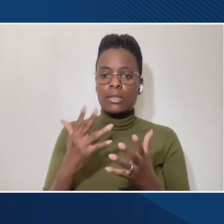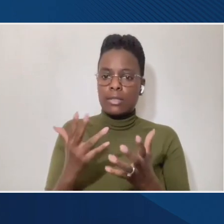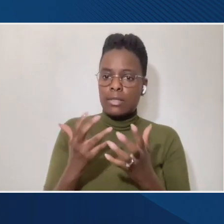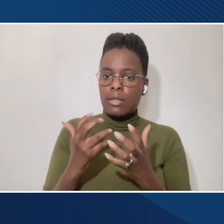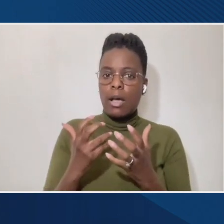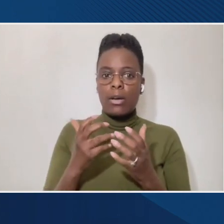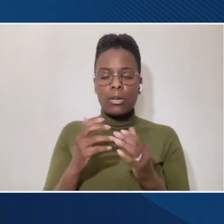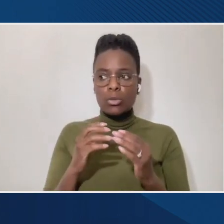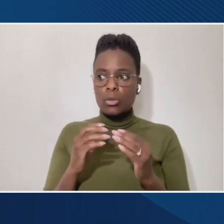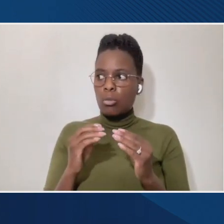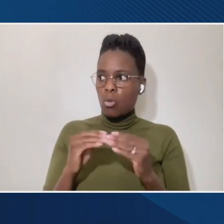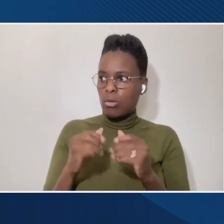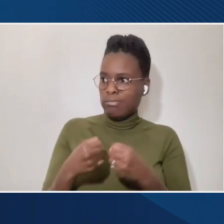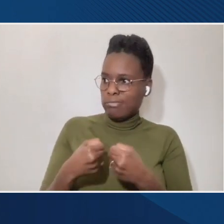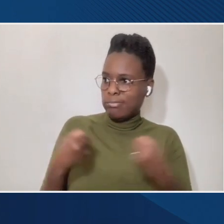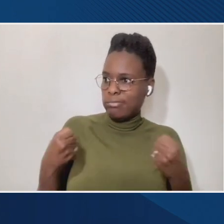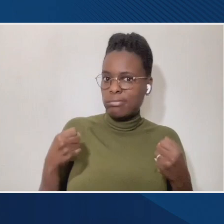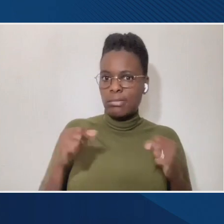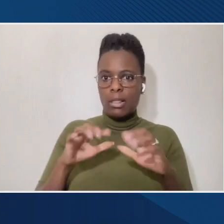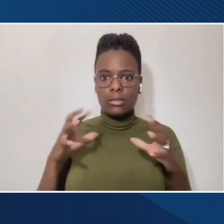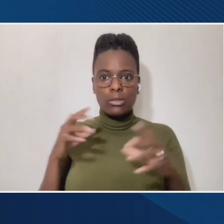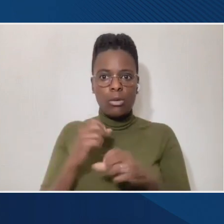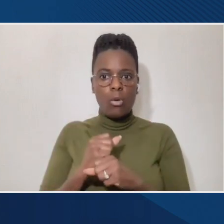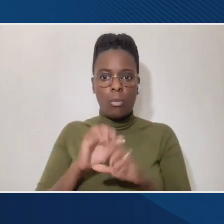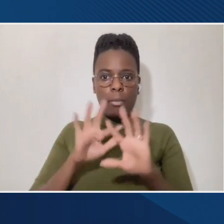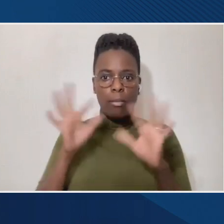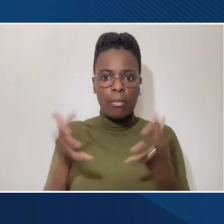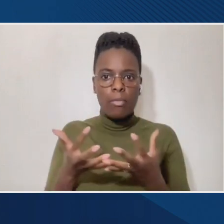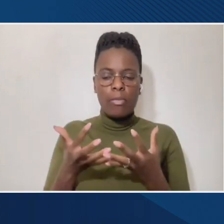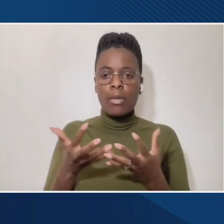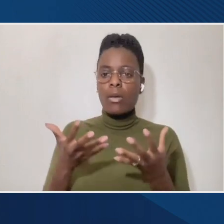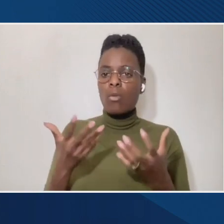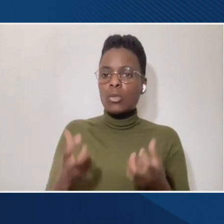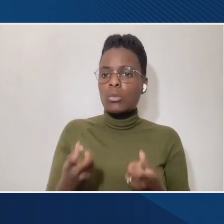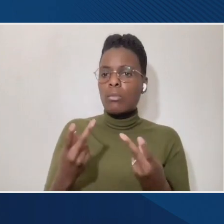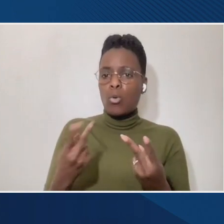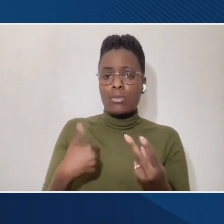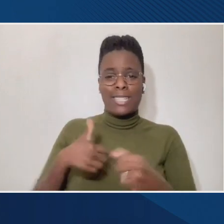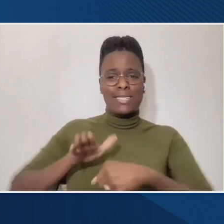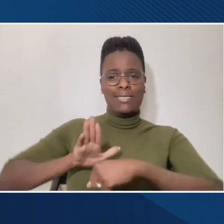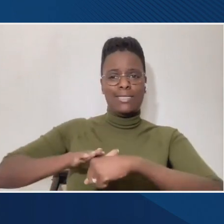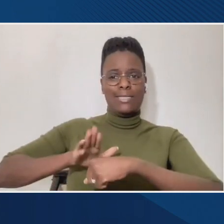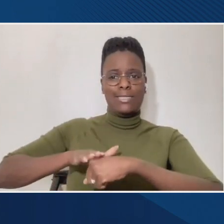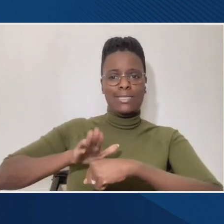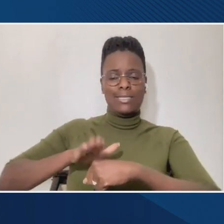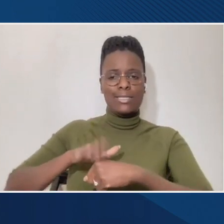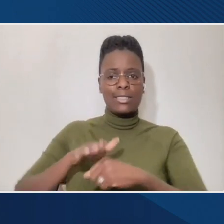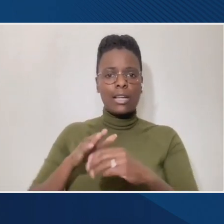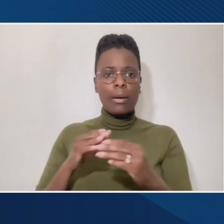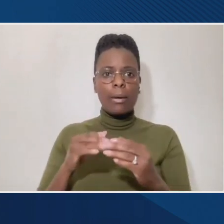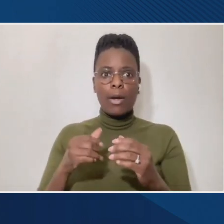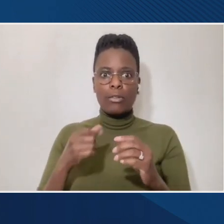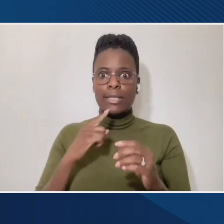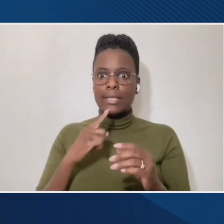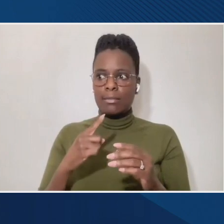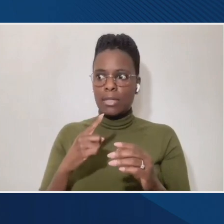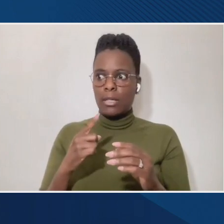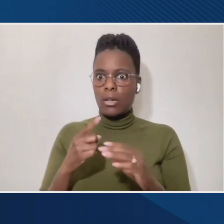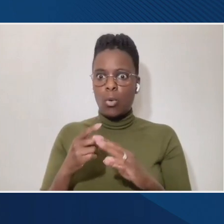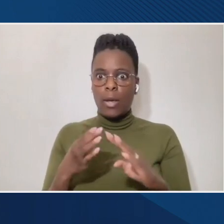dive this deep down into the weeds of the TRIO program right now. The time that we have to formulate, the time that you all have to